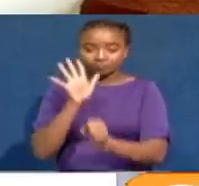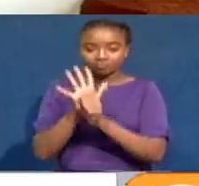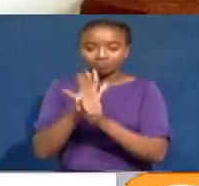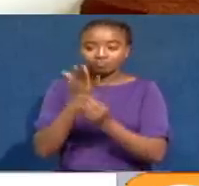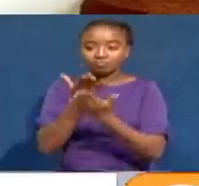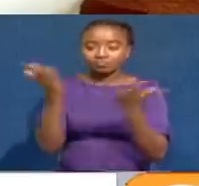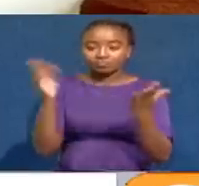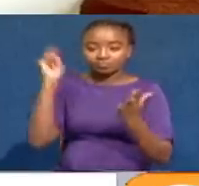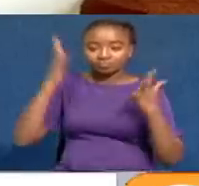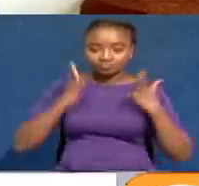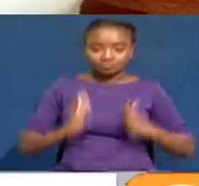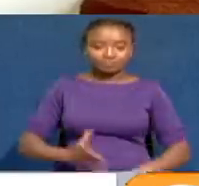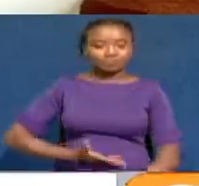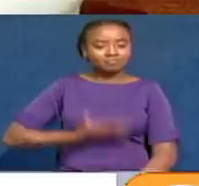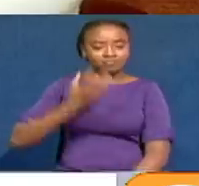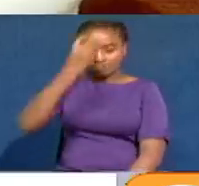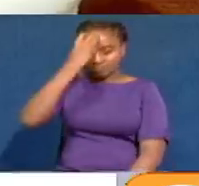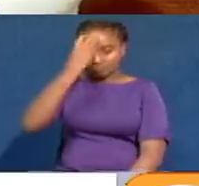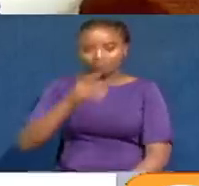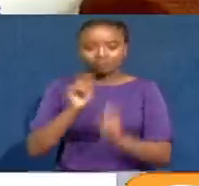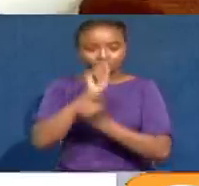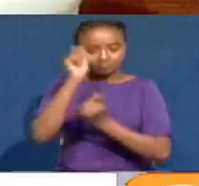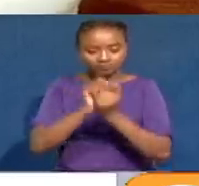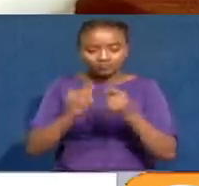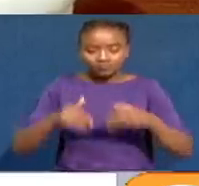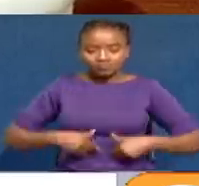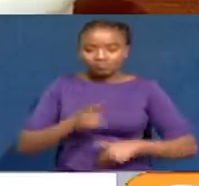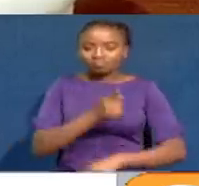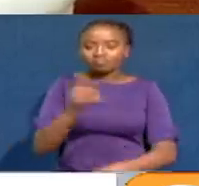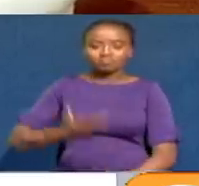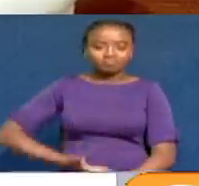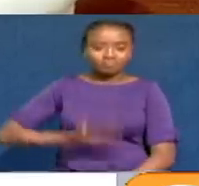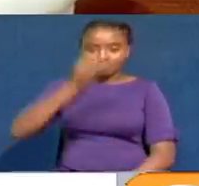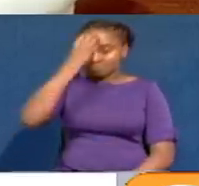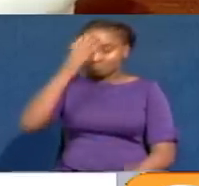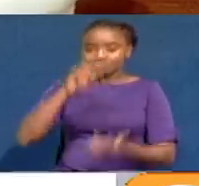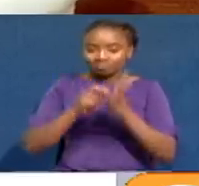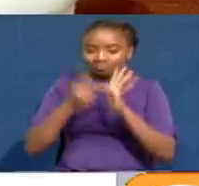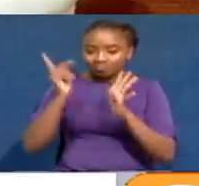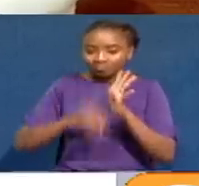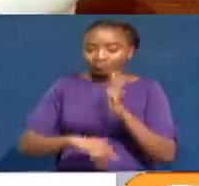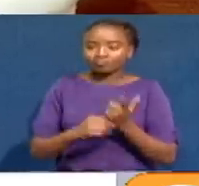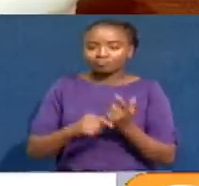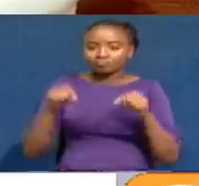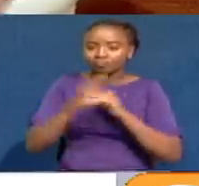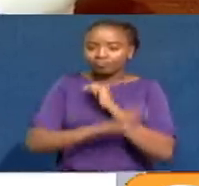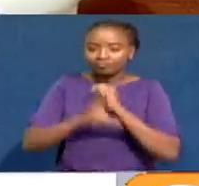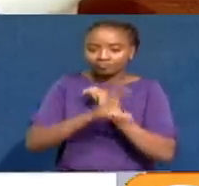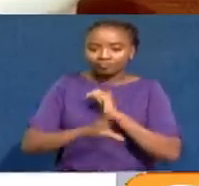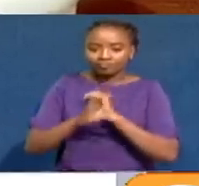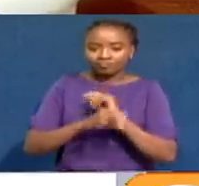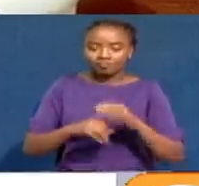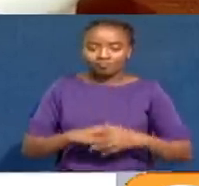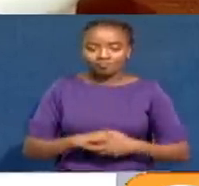and especially the youth are very angry. It therefore means this country has borrowed a net of in excess,